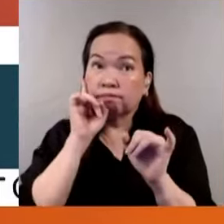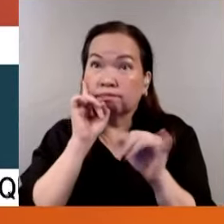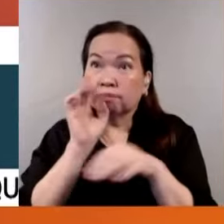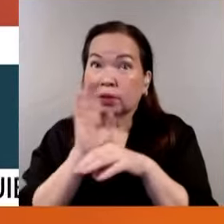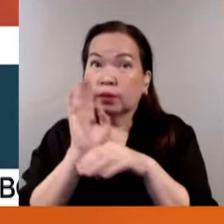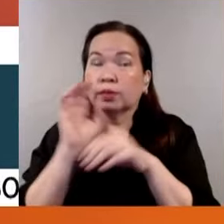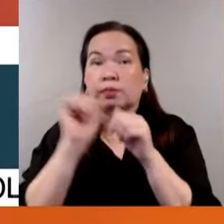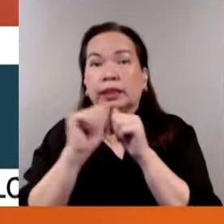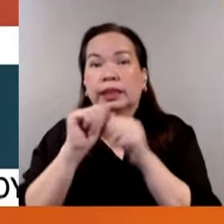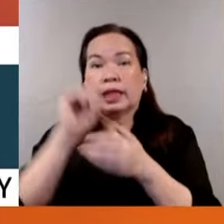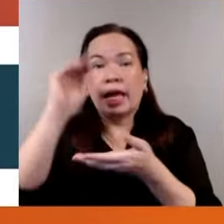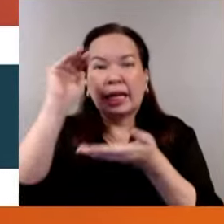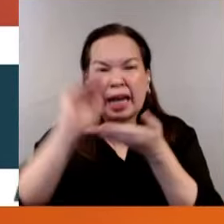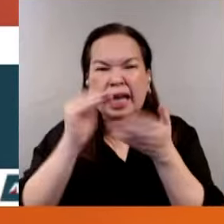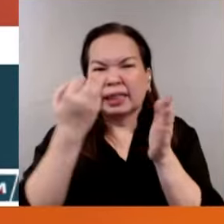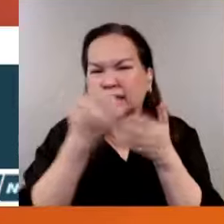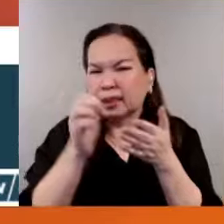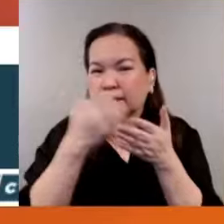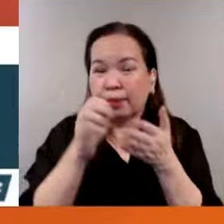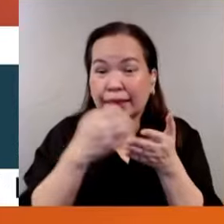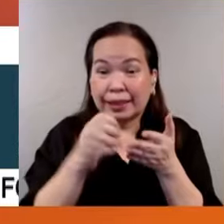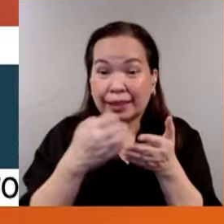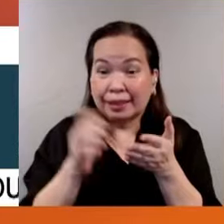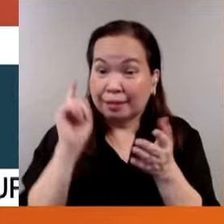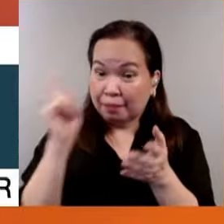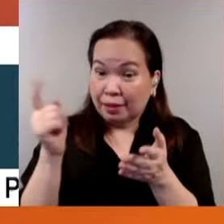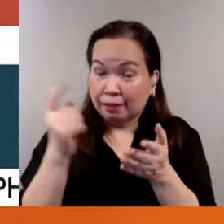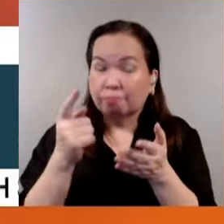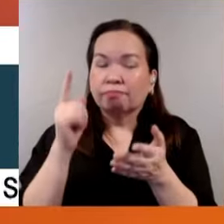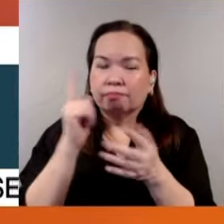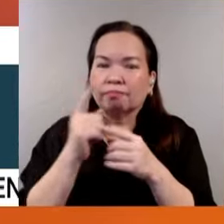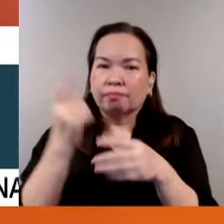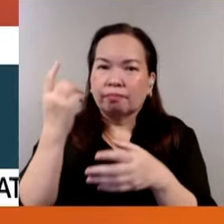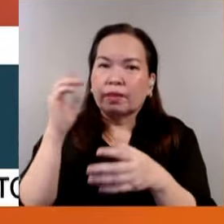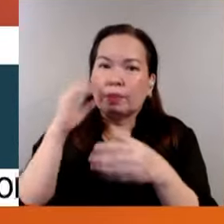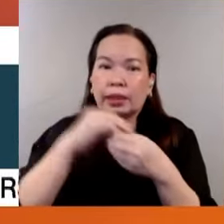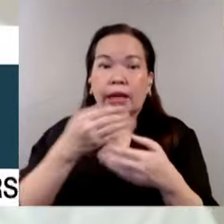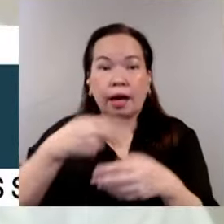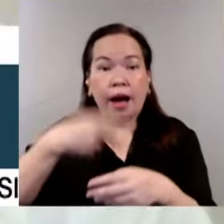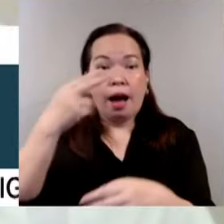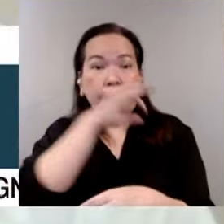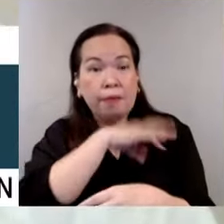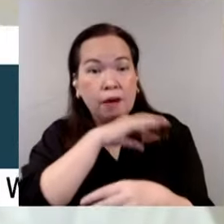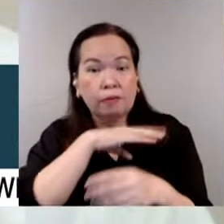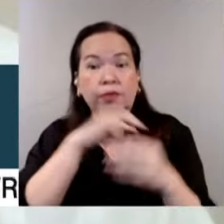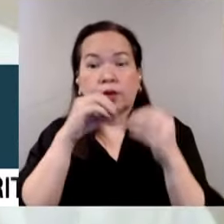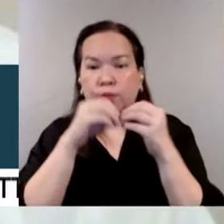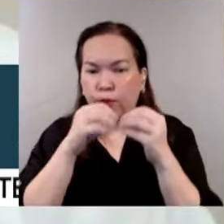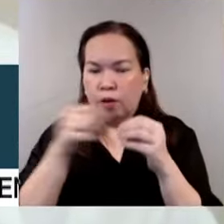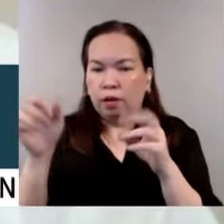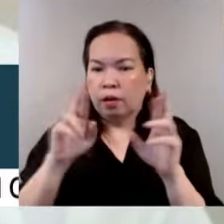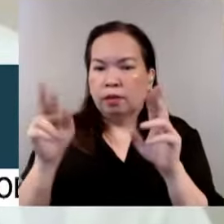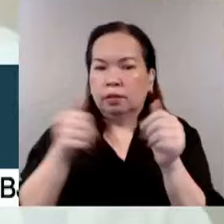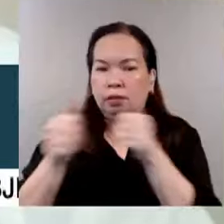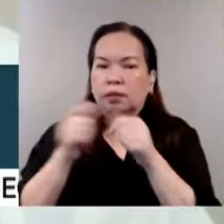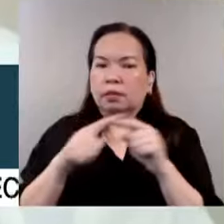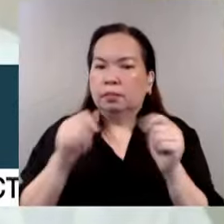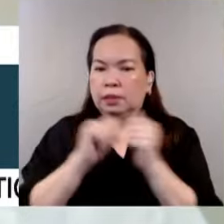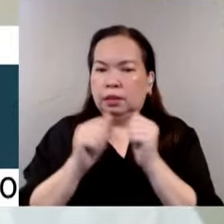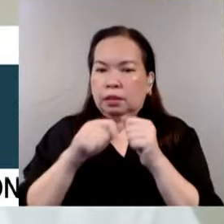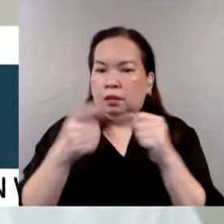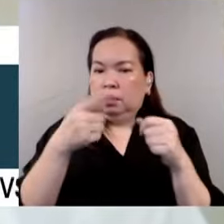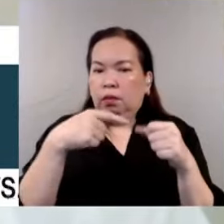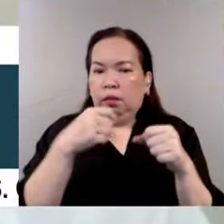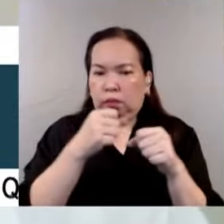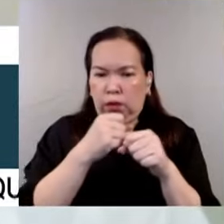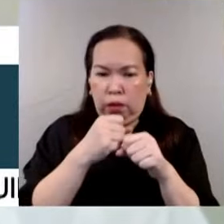iyong cost of business, doing business, at ibig sabihin magiging competitive ka. When you say made in the Philippines, right now it's associated with